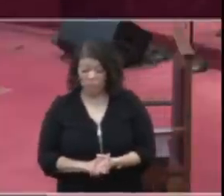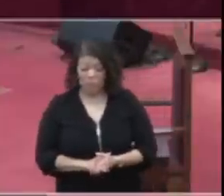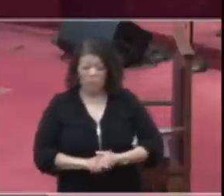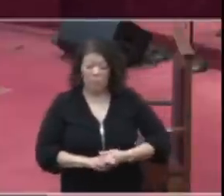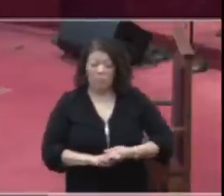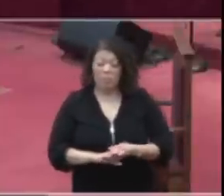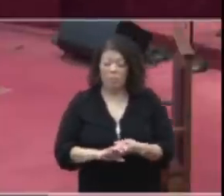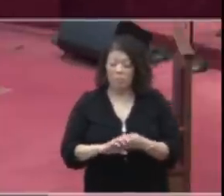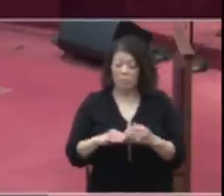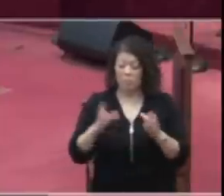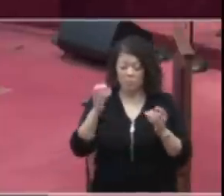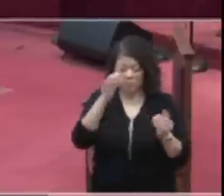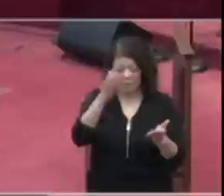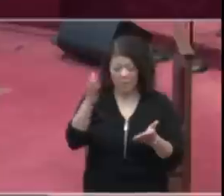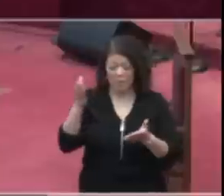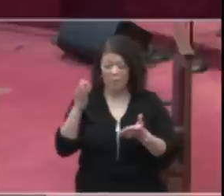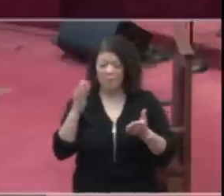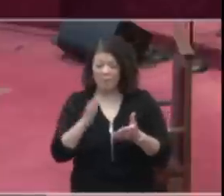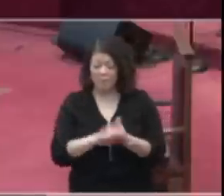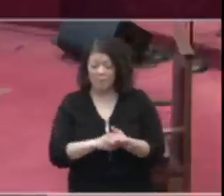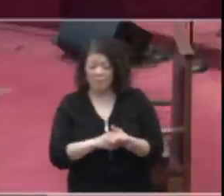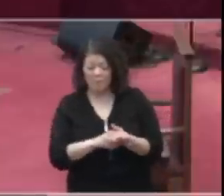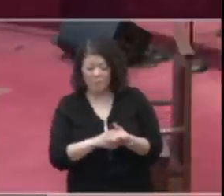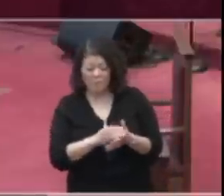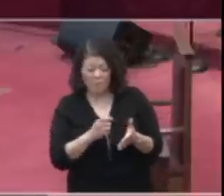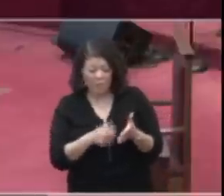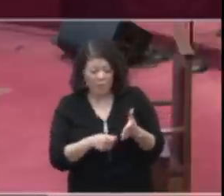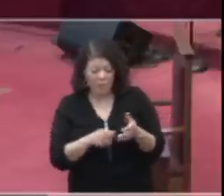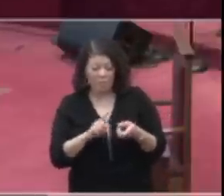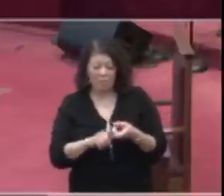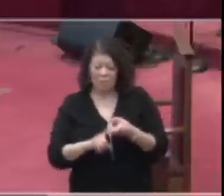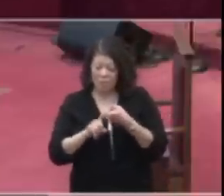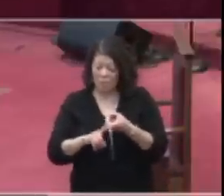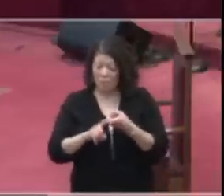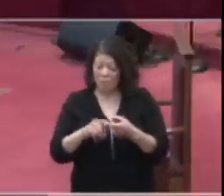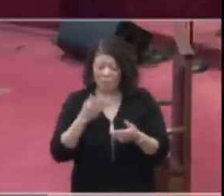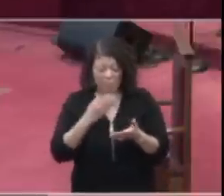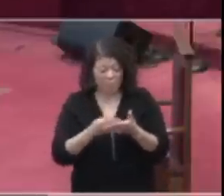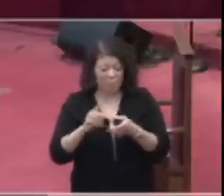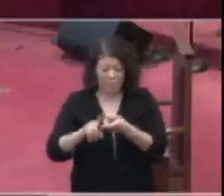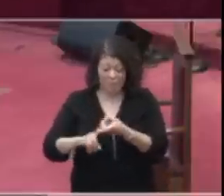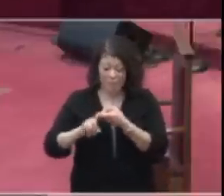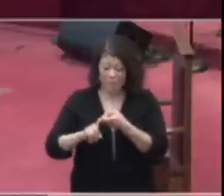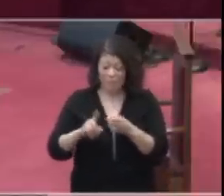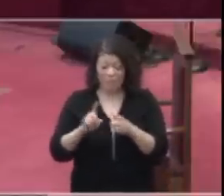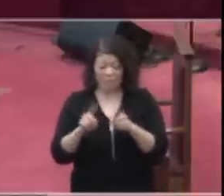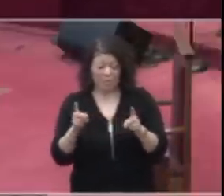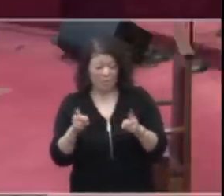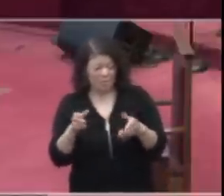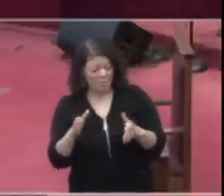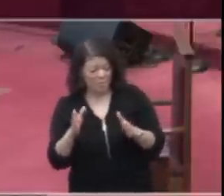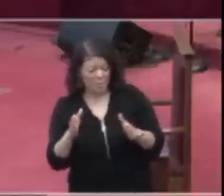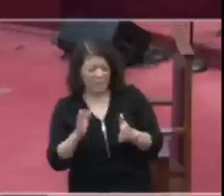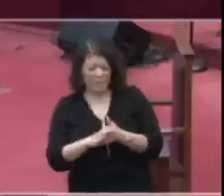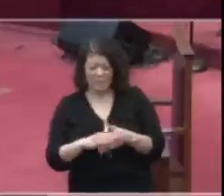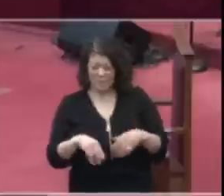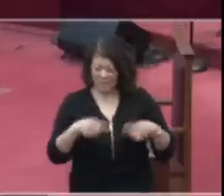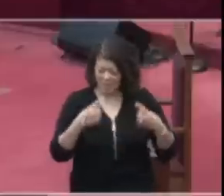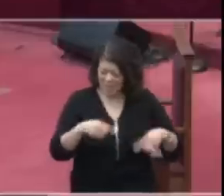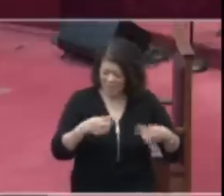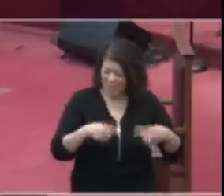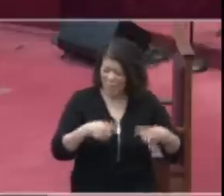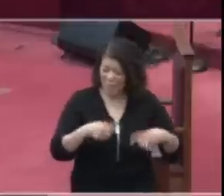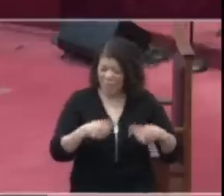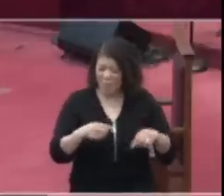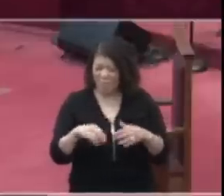be performed. And they're good friends. But the way they were attacking each other about how to